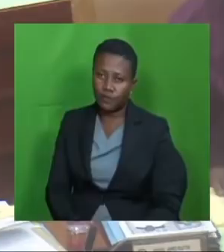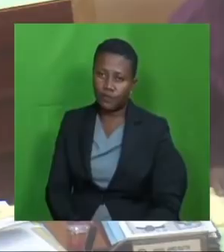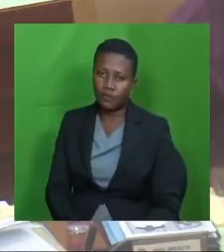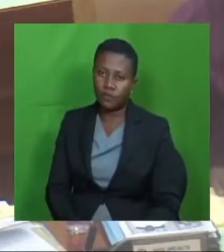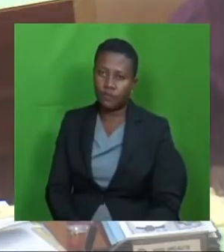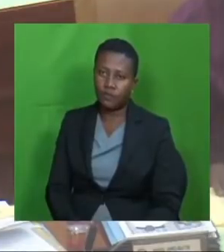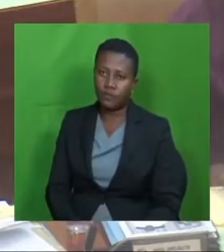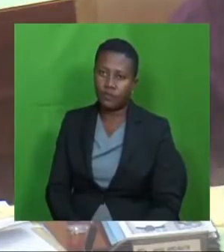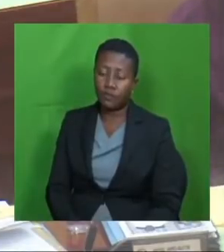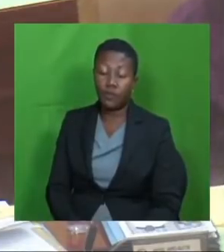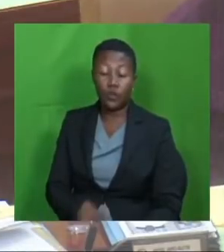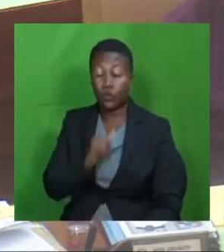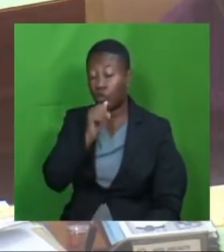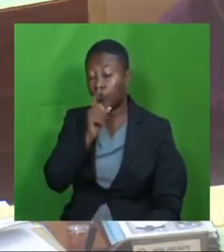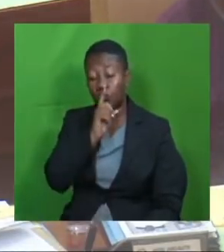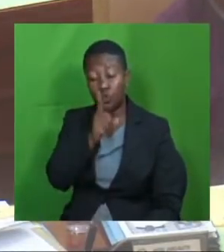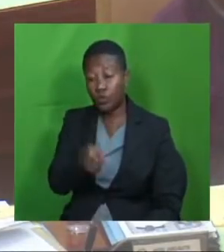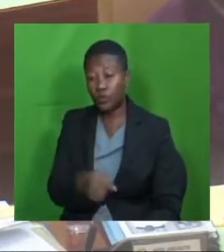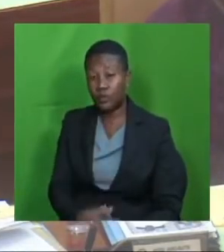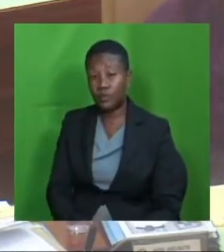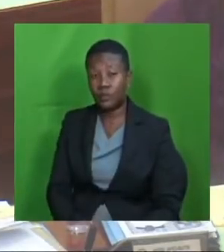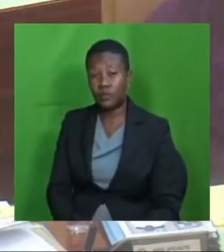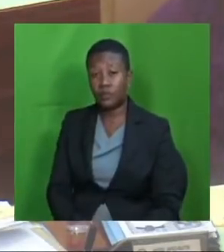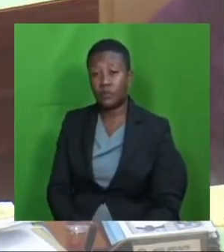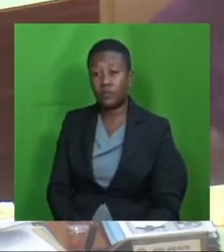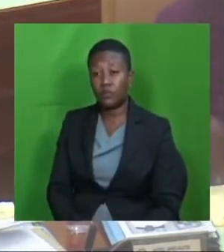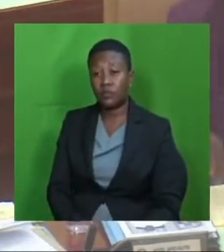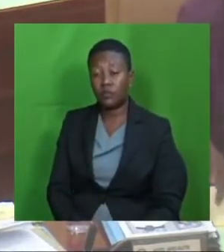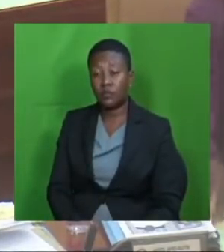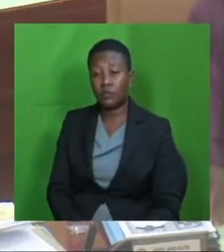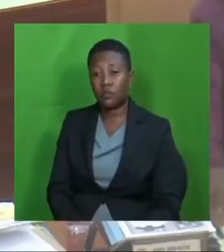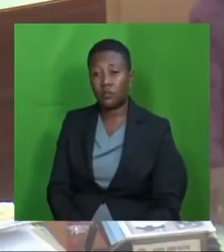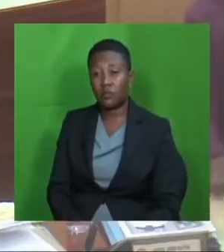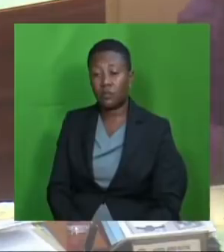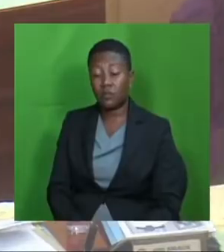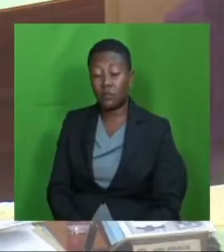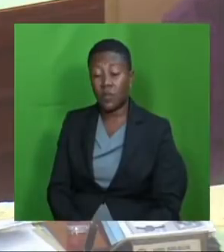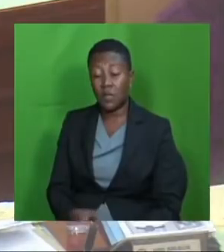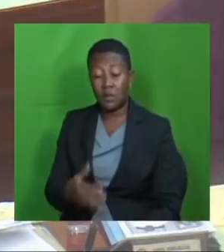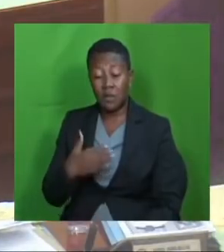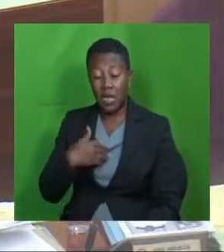It is simply not true, Mr. Speaker. And my other caution,